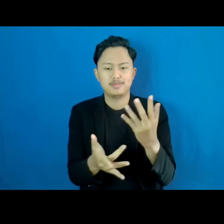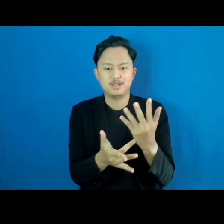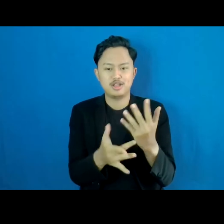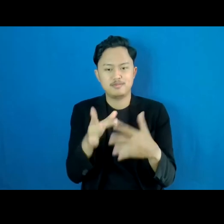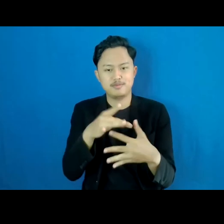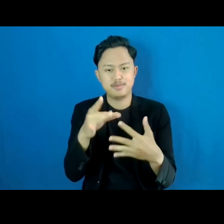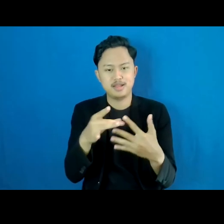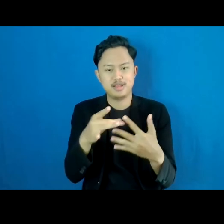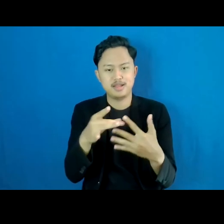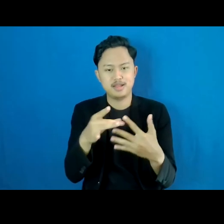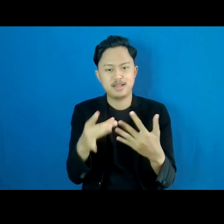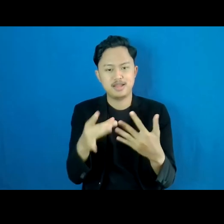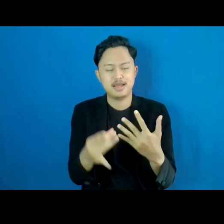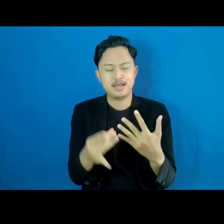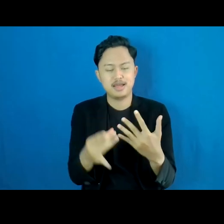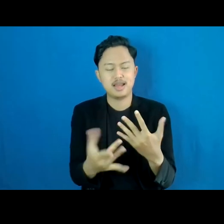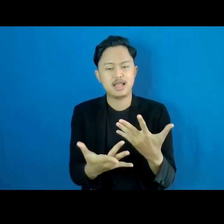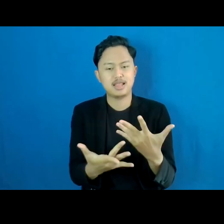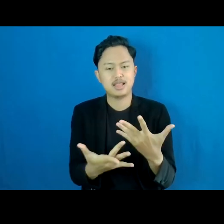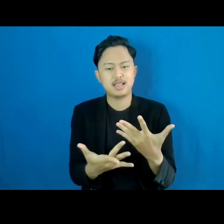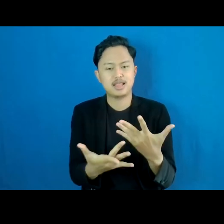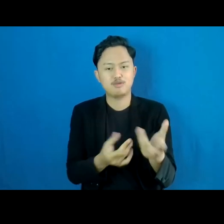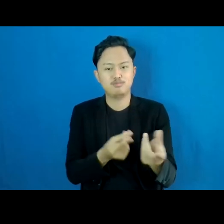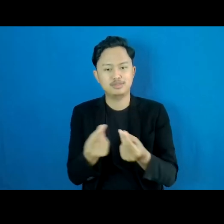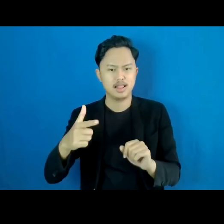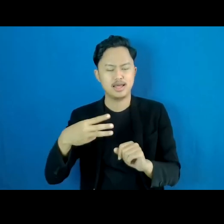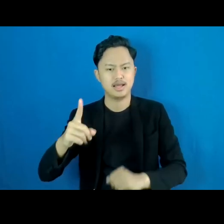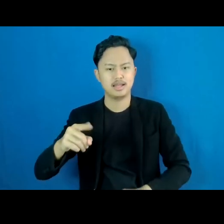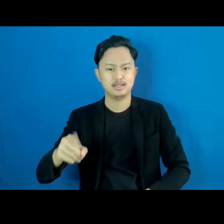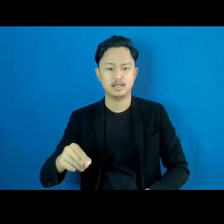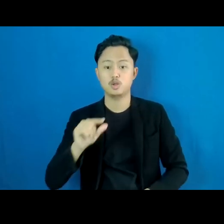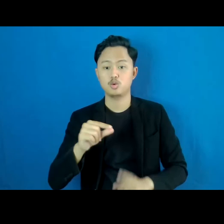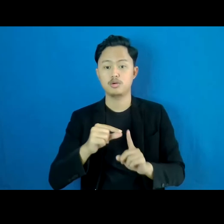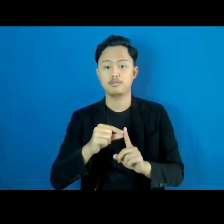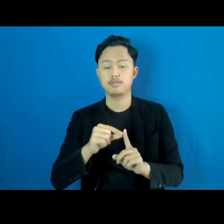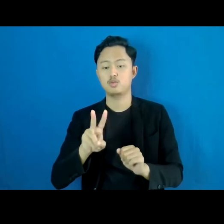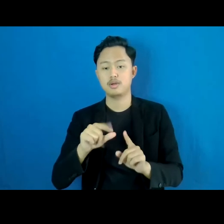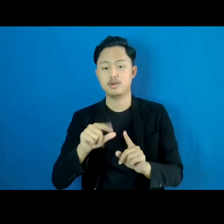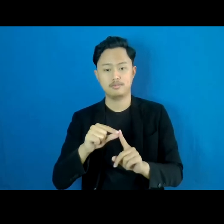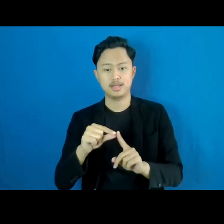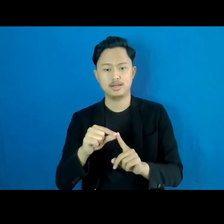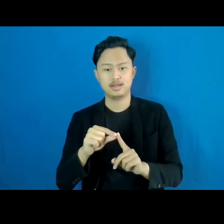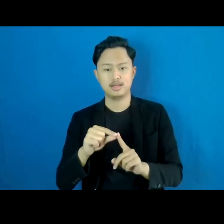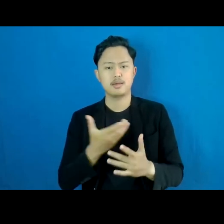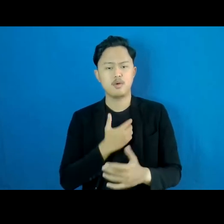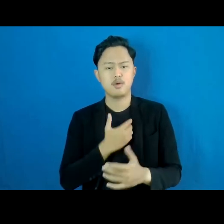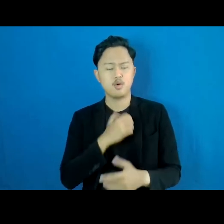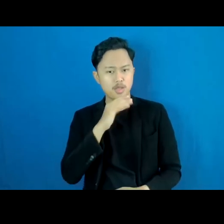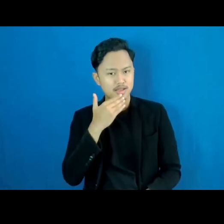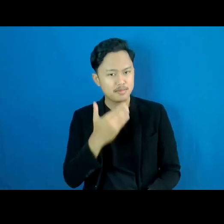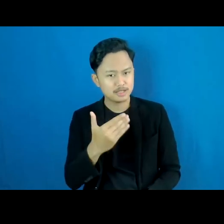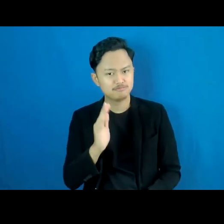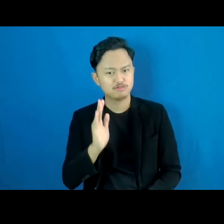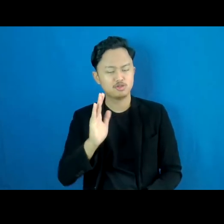selection and business model for electric buses and peer-to-peer knowledge exchange. We, of course,